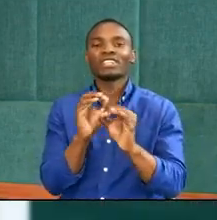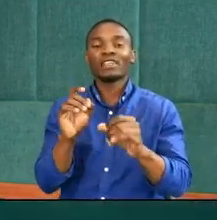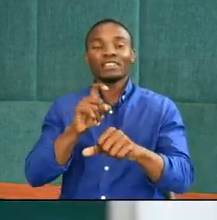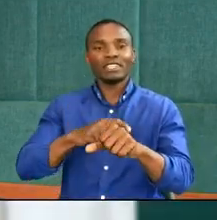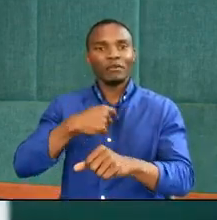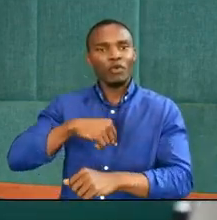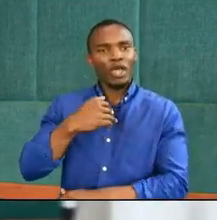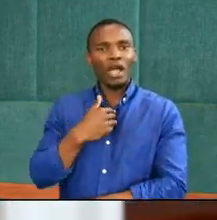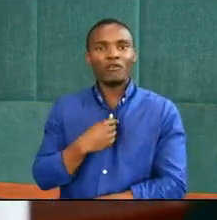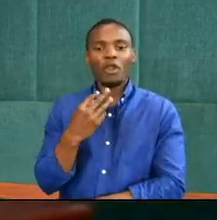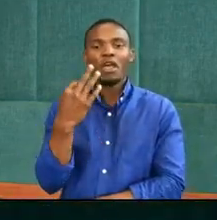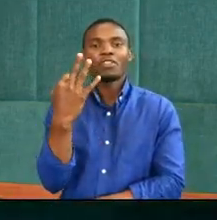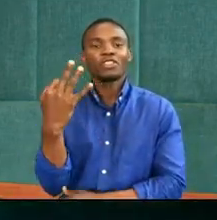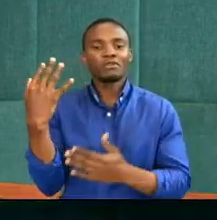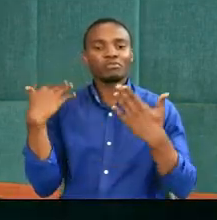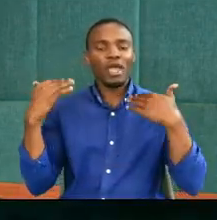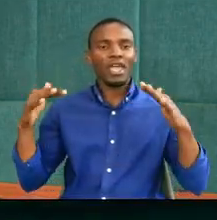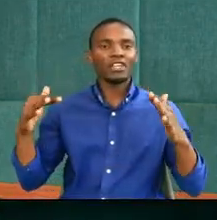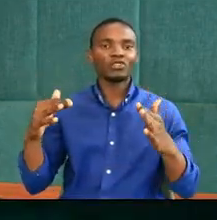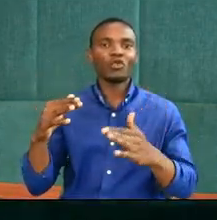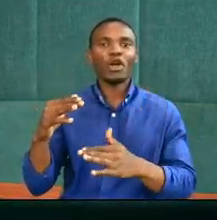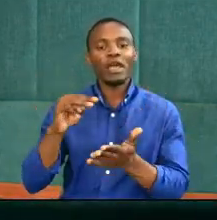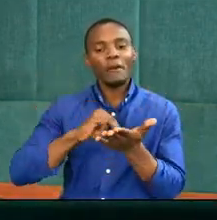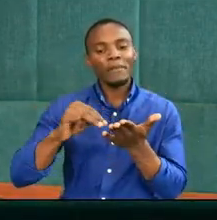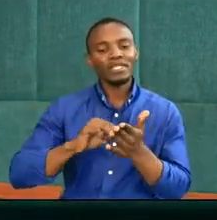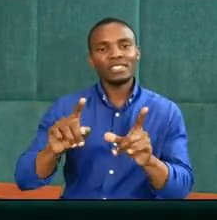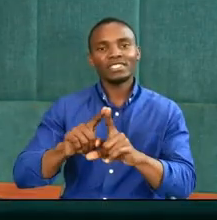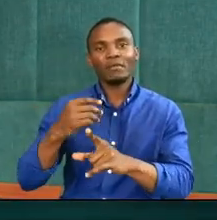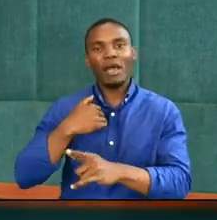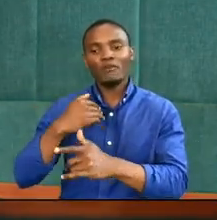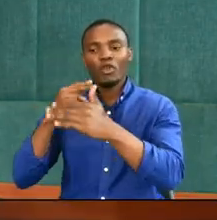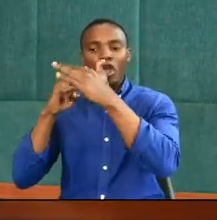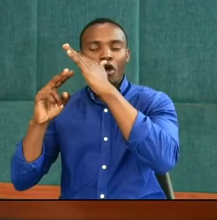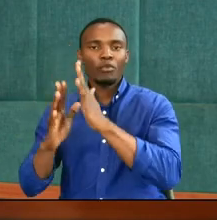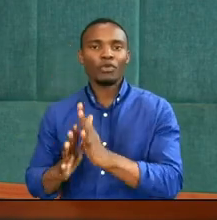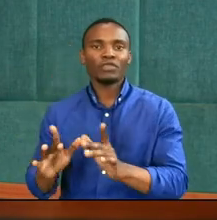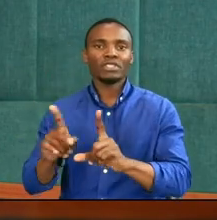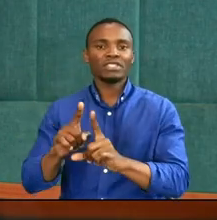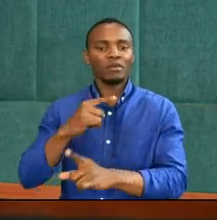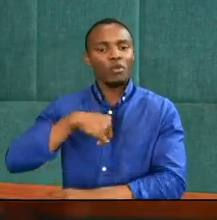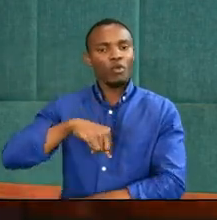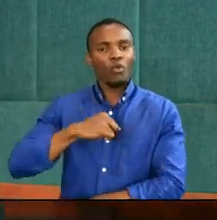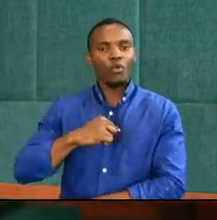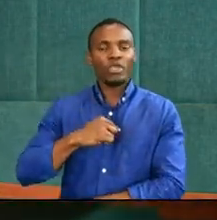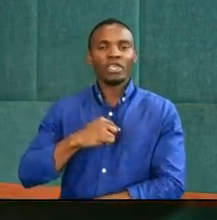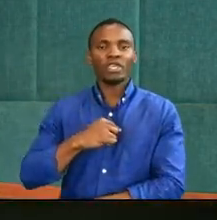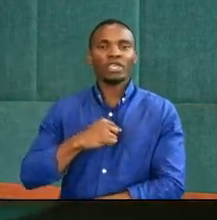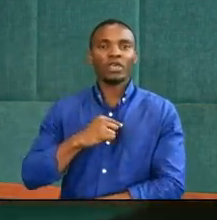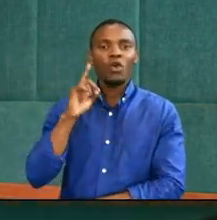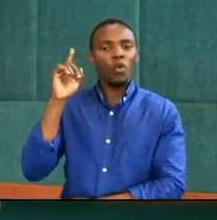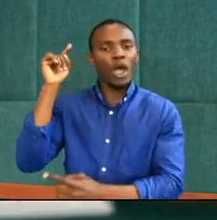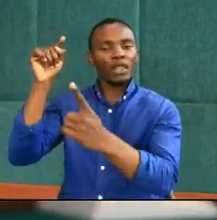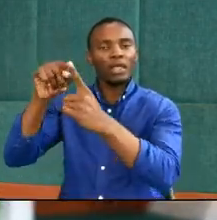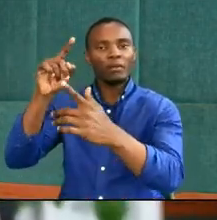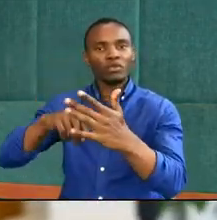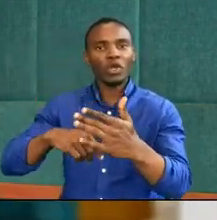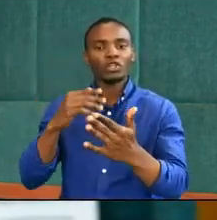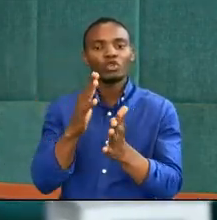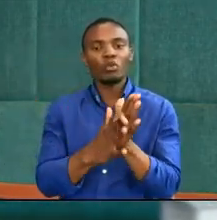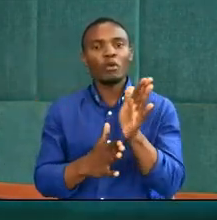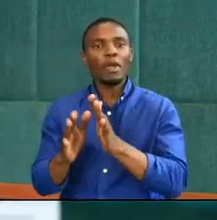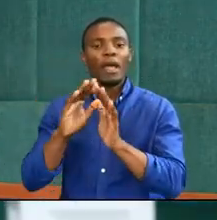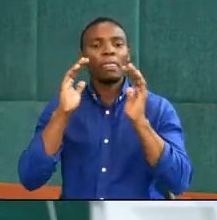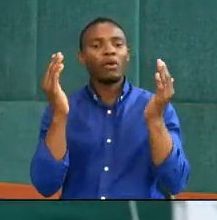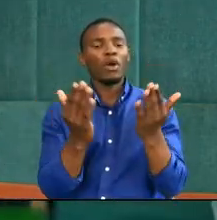angels' message, when we have the prophecies, when we have the signs, when we are raised up for one purpose, and that is to get the world ready? What could cause